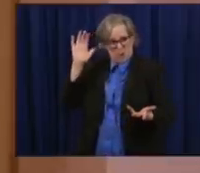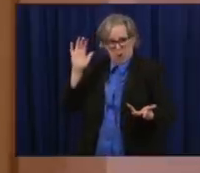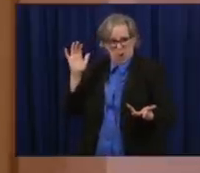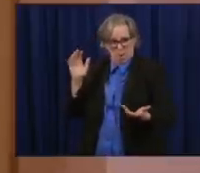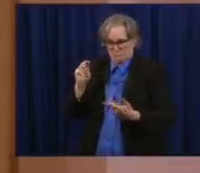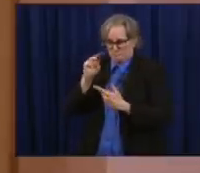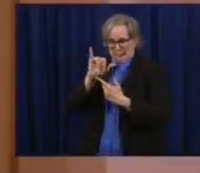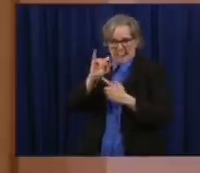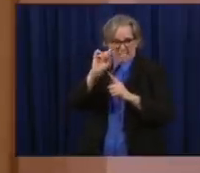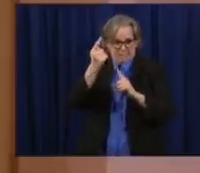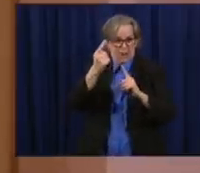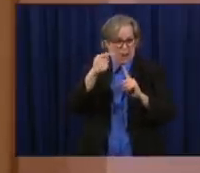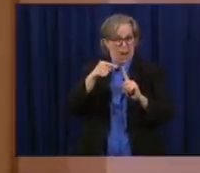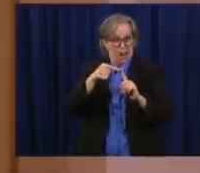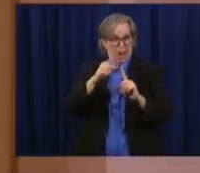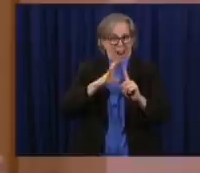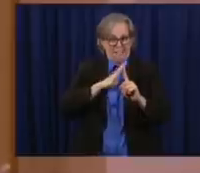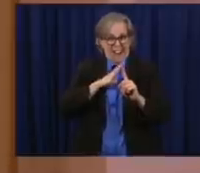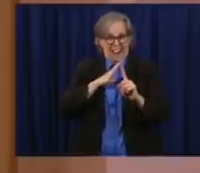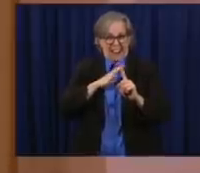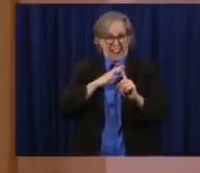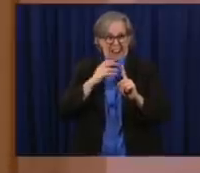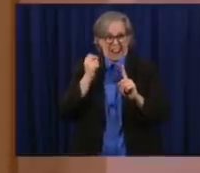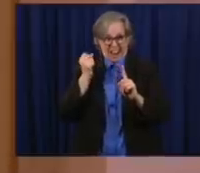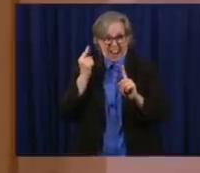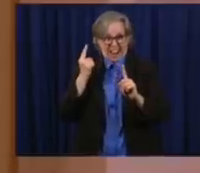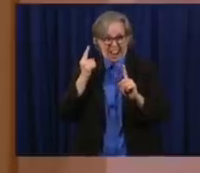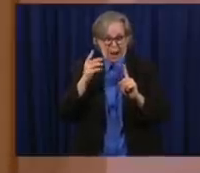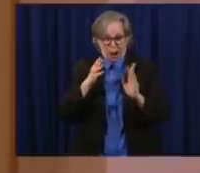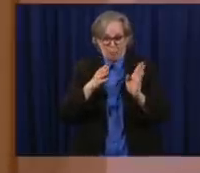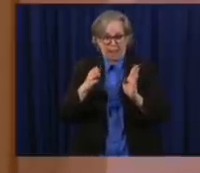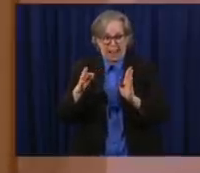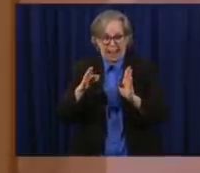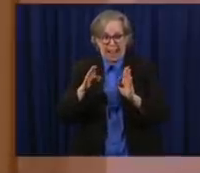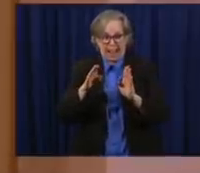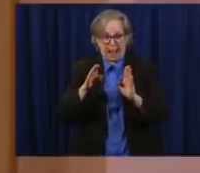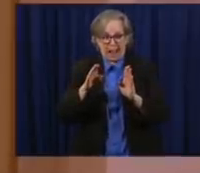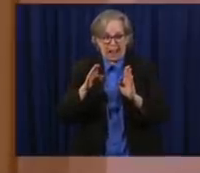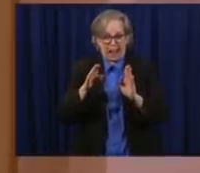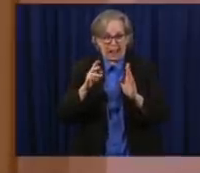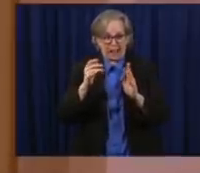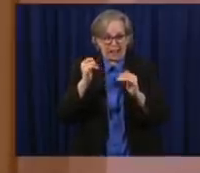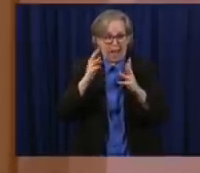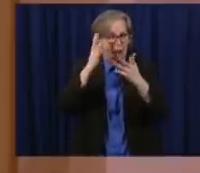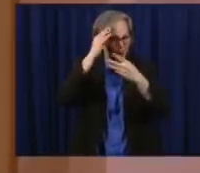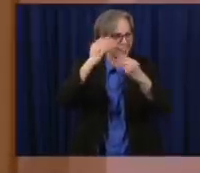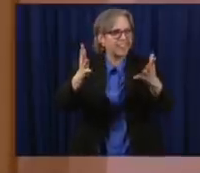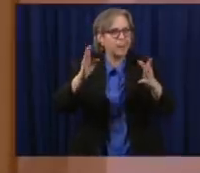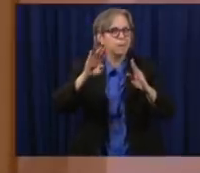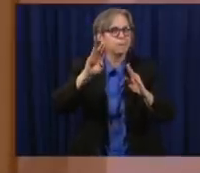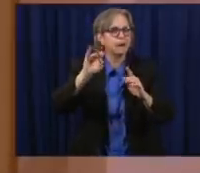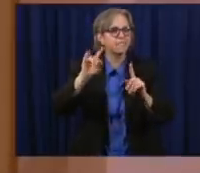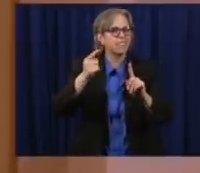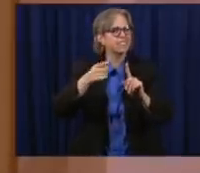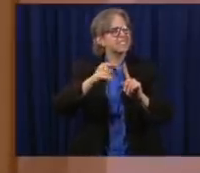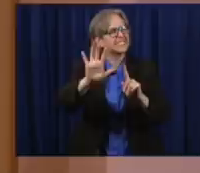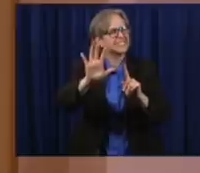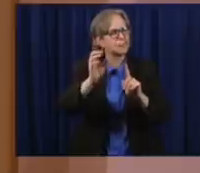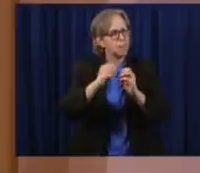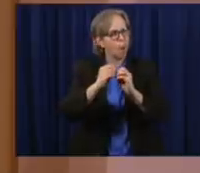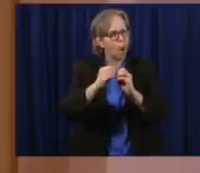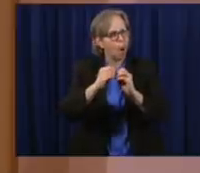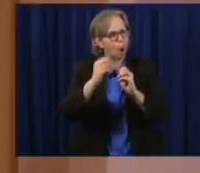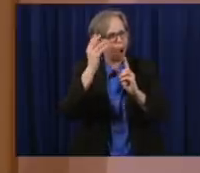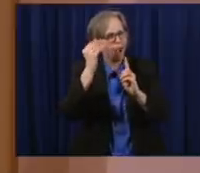we wait until May 1 to deliver. We're going to make sure that people have this information in